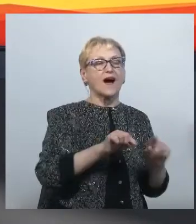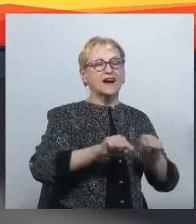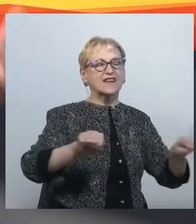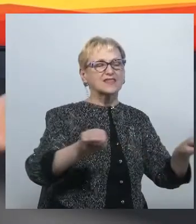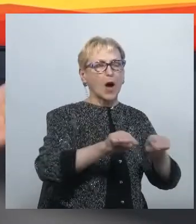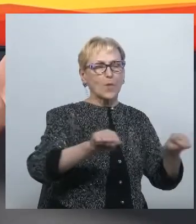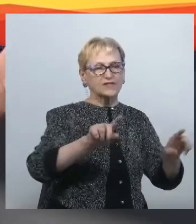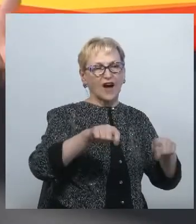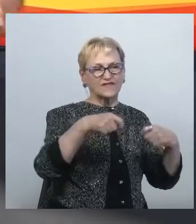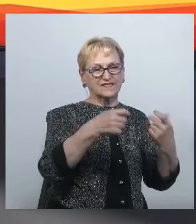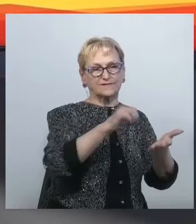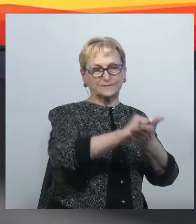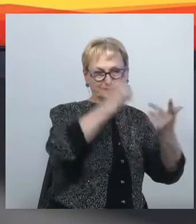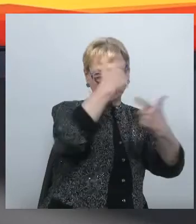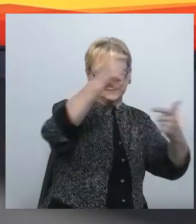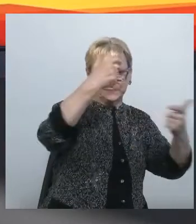of